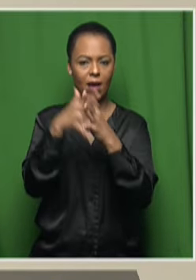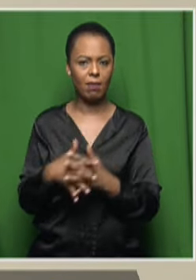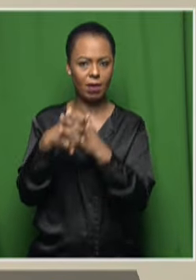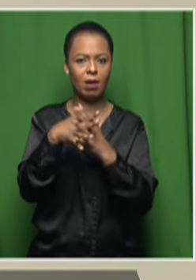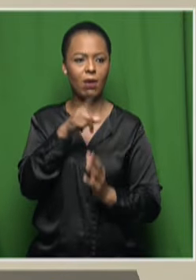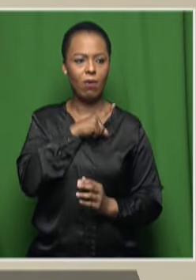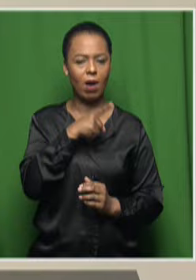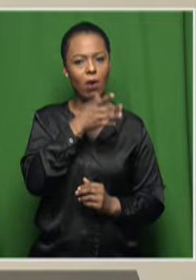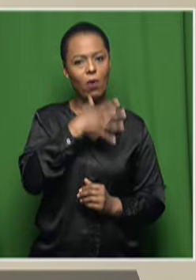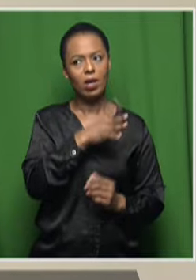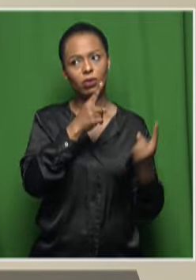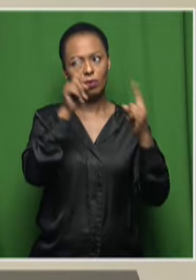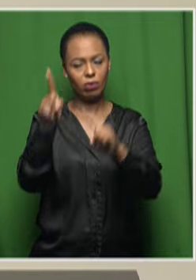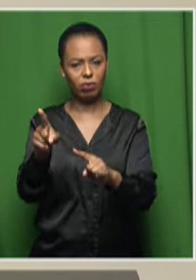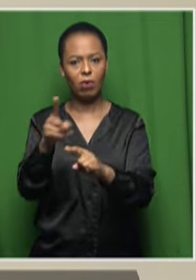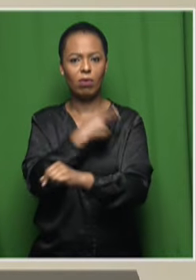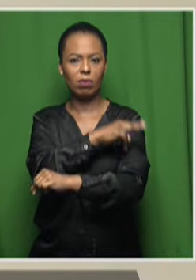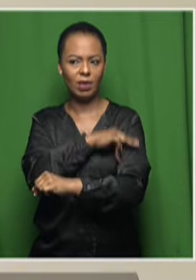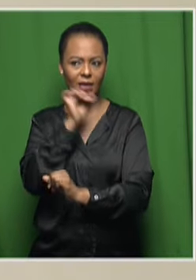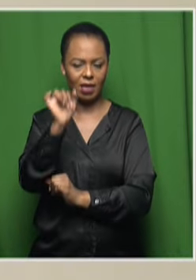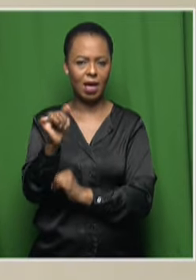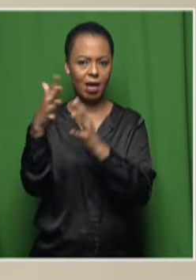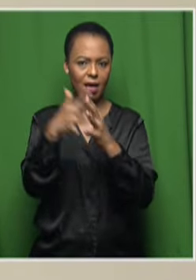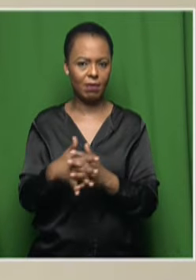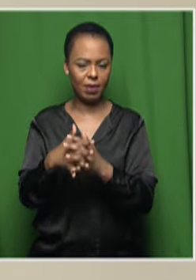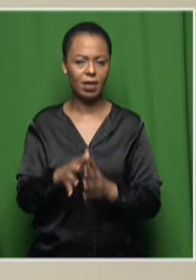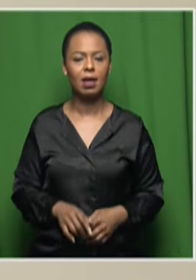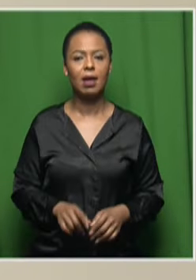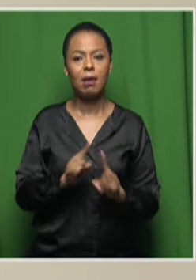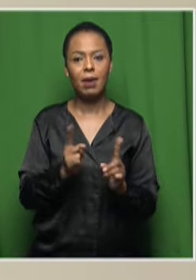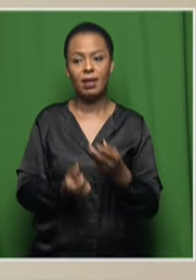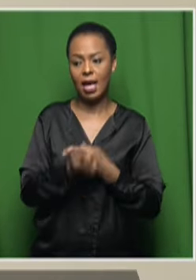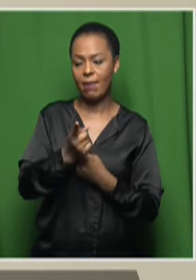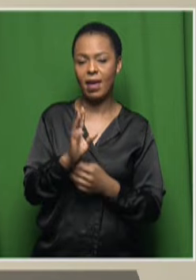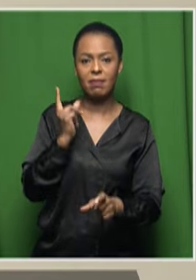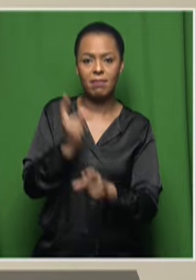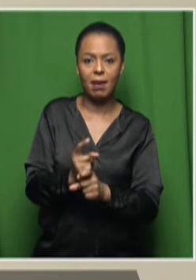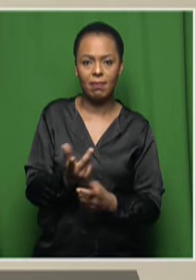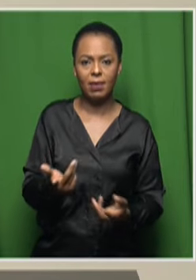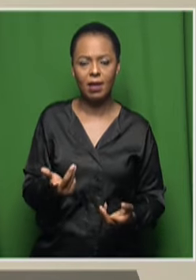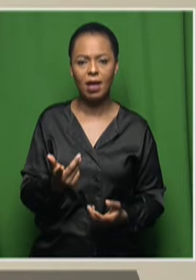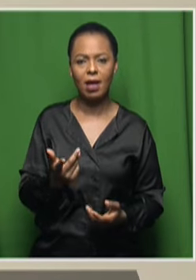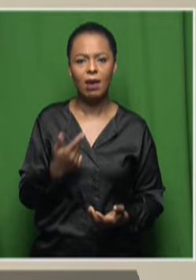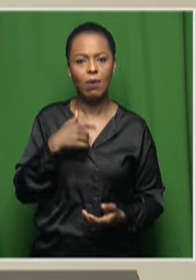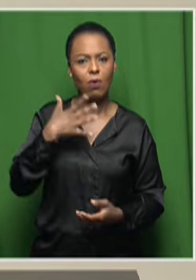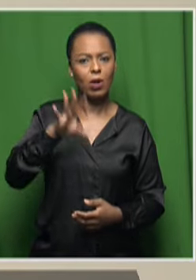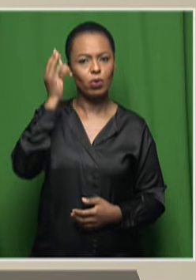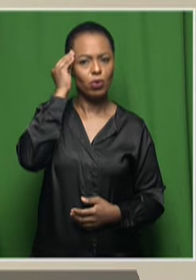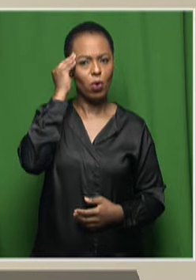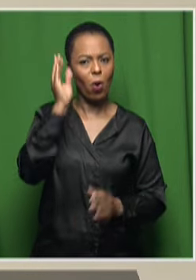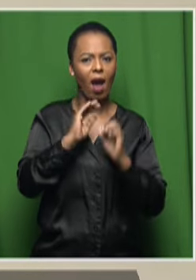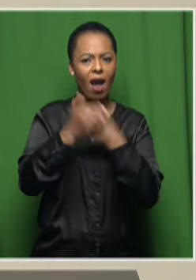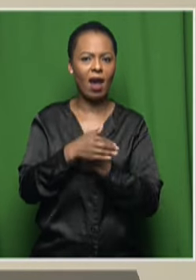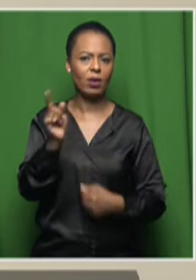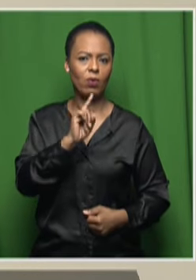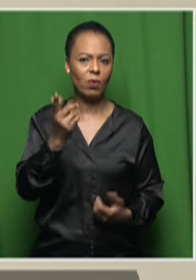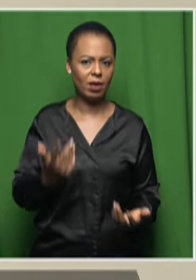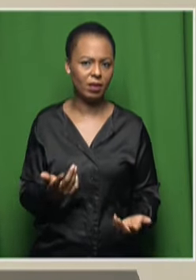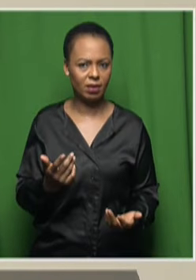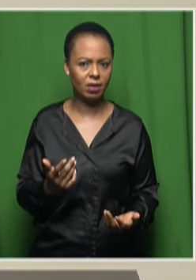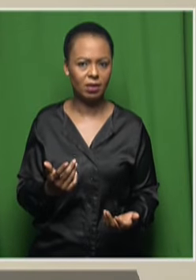receive treatment. Yeah. And the regime of the time refused. And we want to know, what is it that they were hiding? What is it that they do not want to be